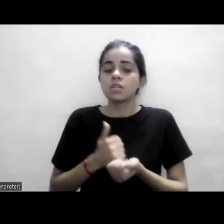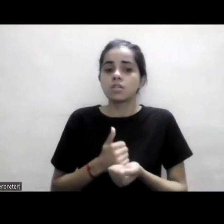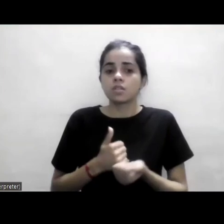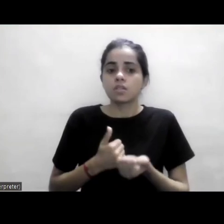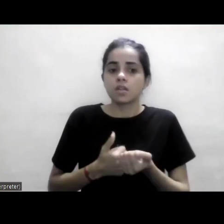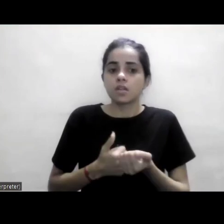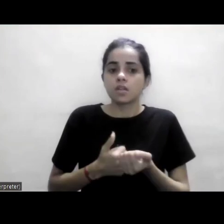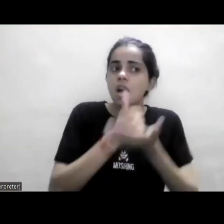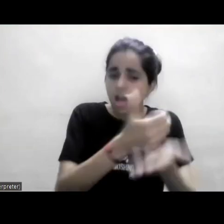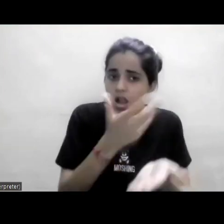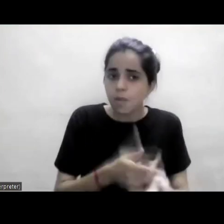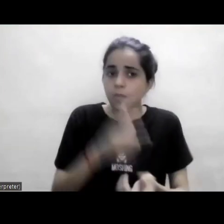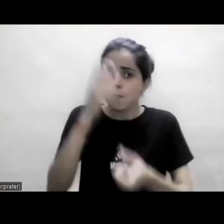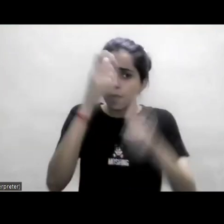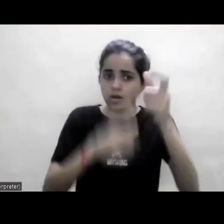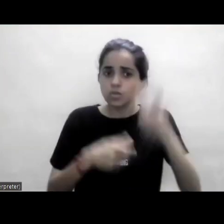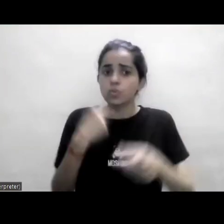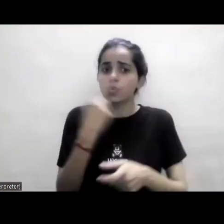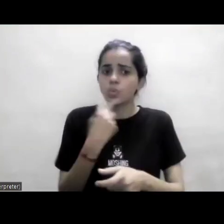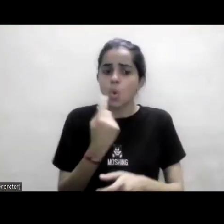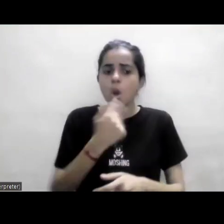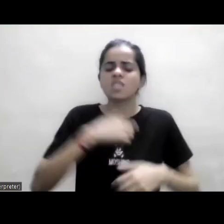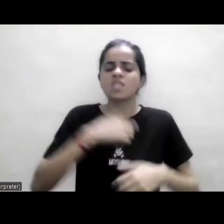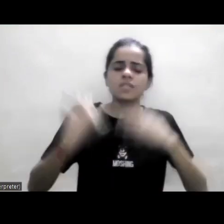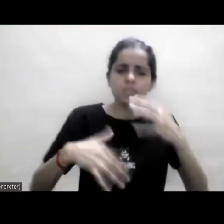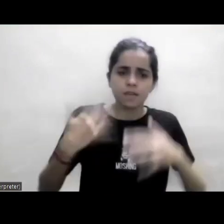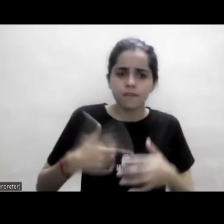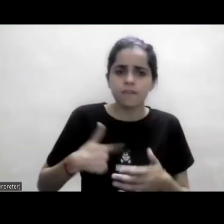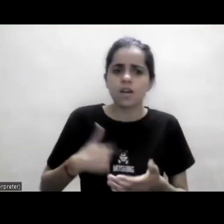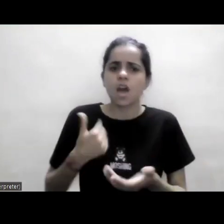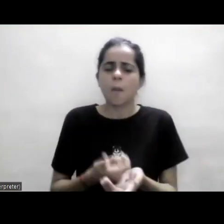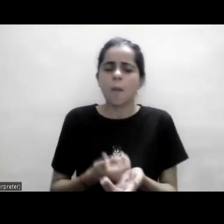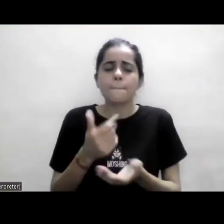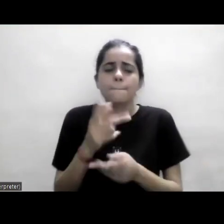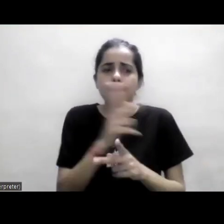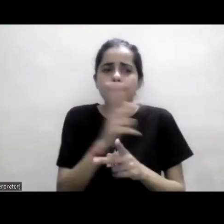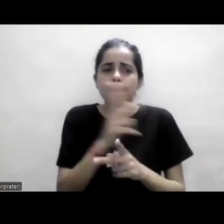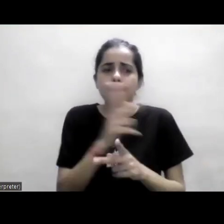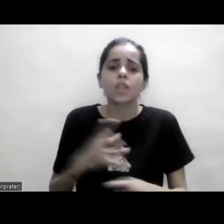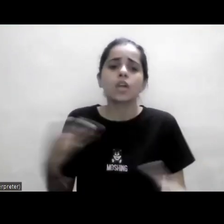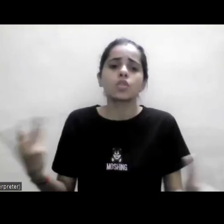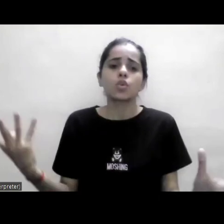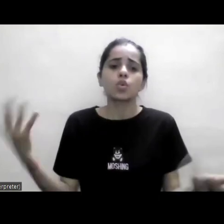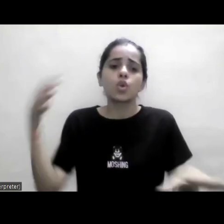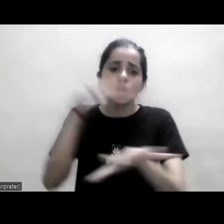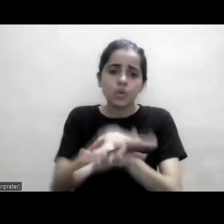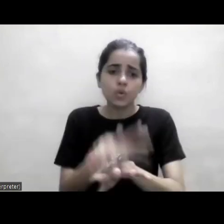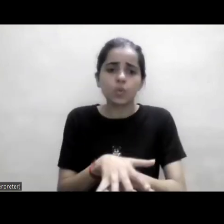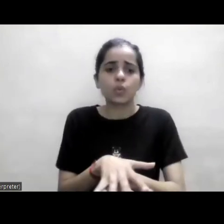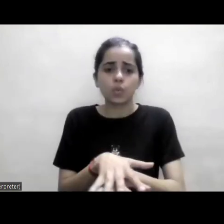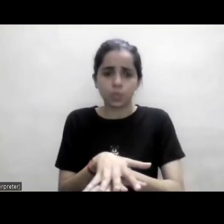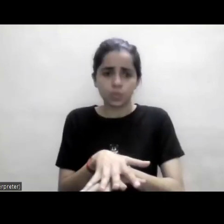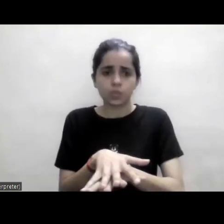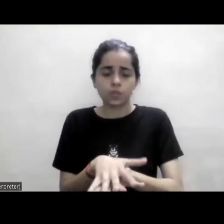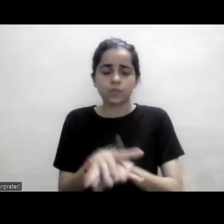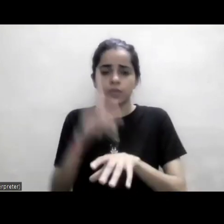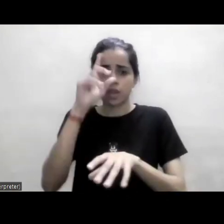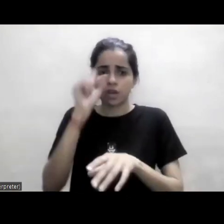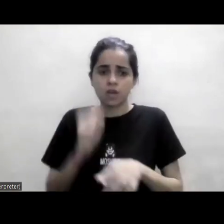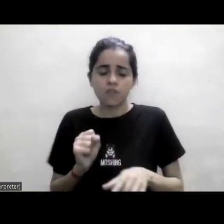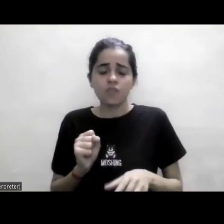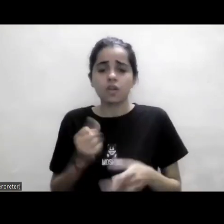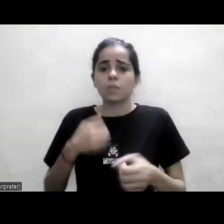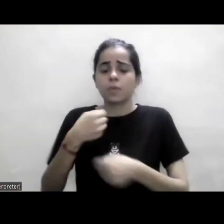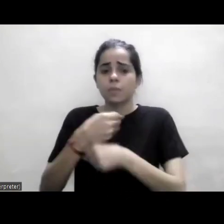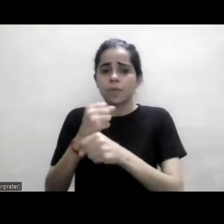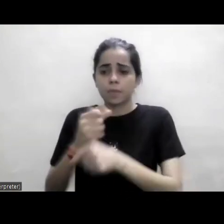Everyone should become very conscious of the fact that it has to be an inclusive space. And we need to create that comfortable space where we can